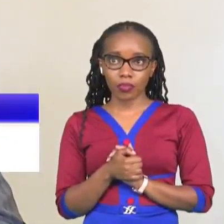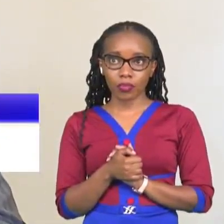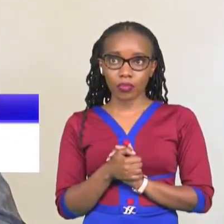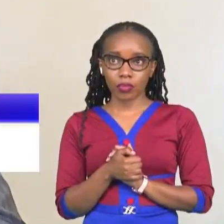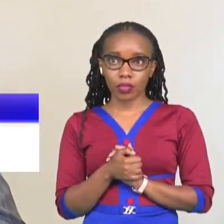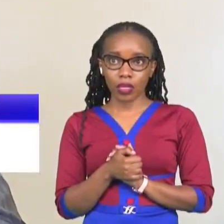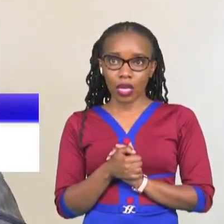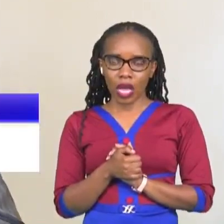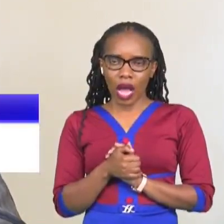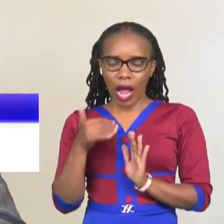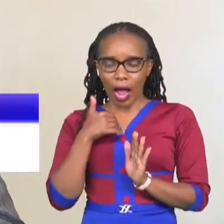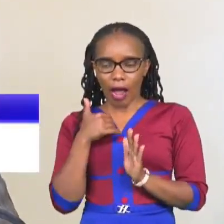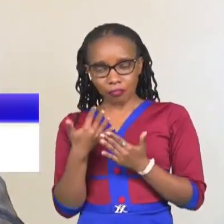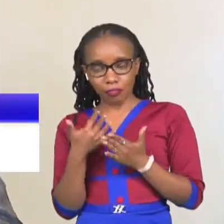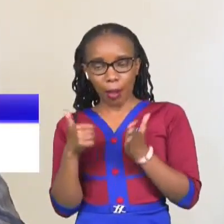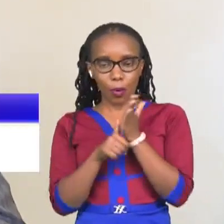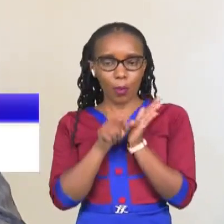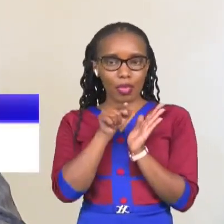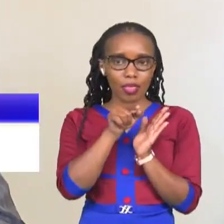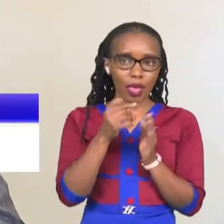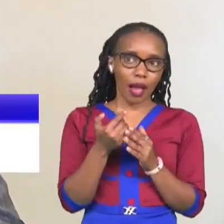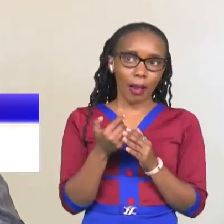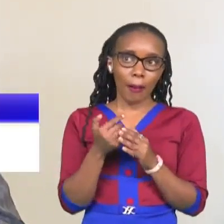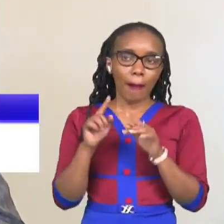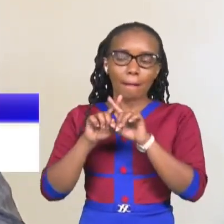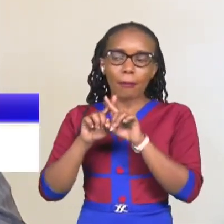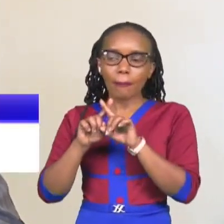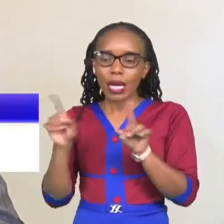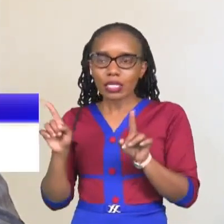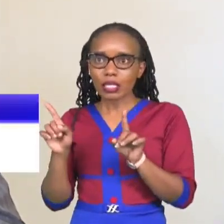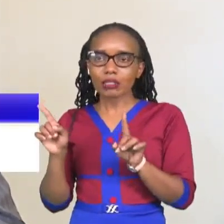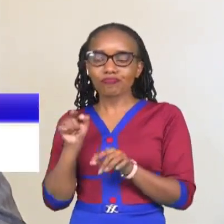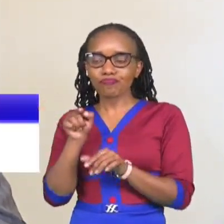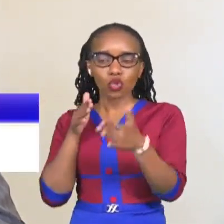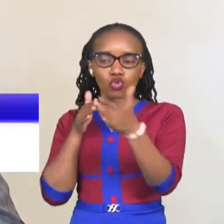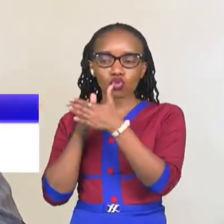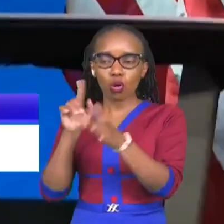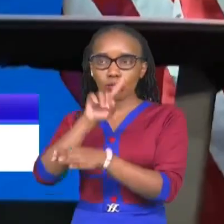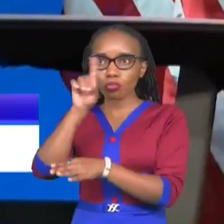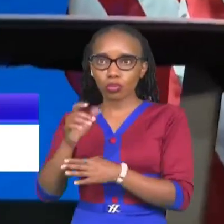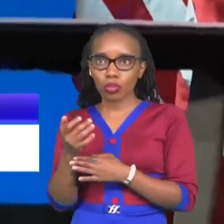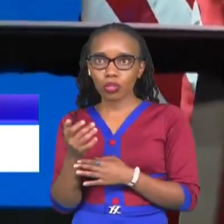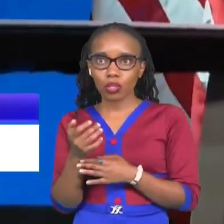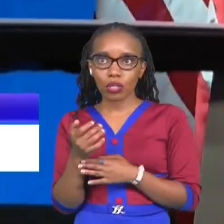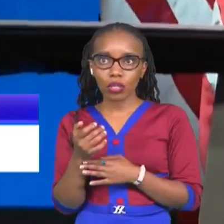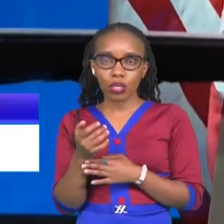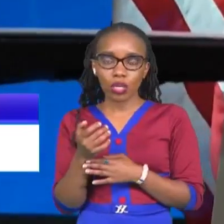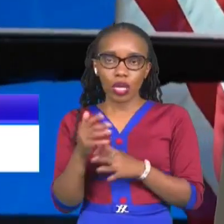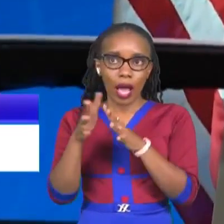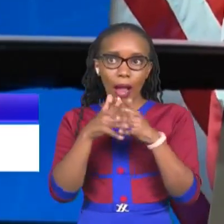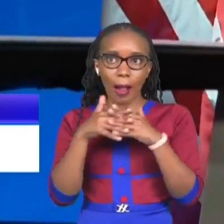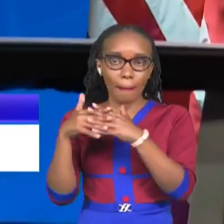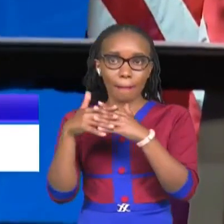read it. And the question is, will that vacuum now stop? That you've got Biden coming back,